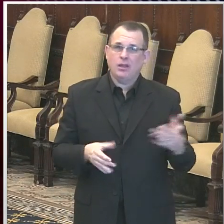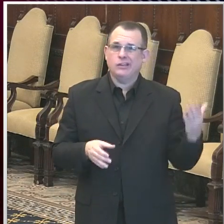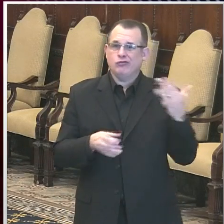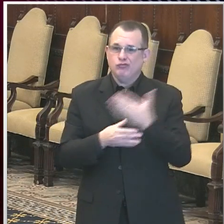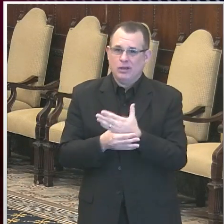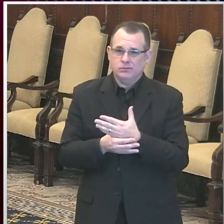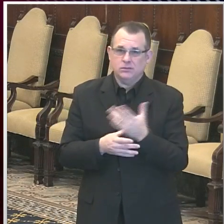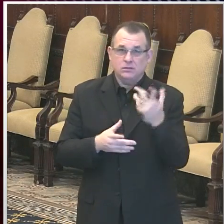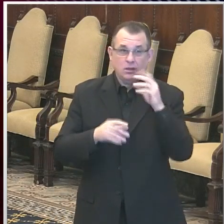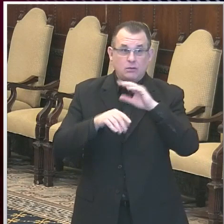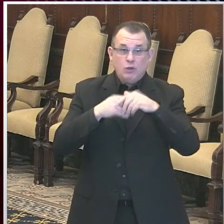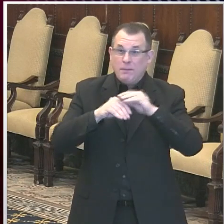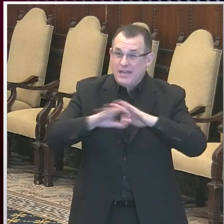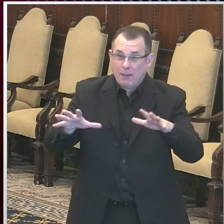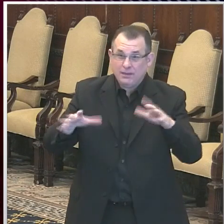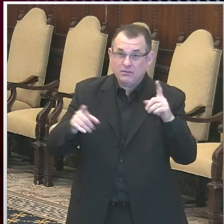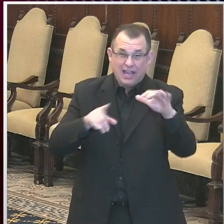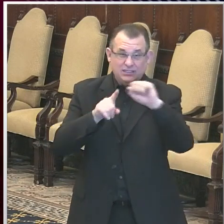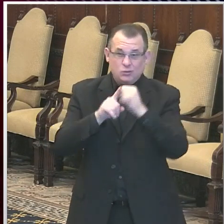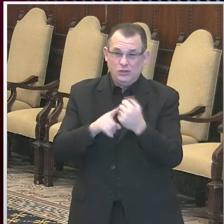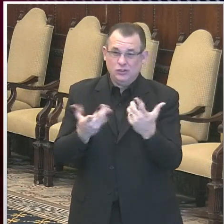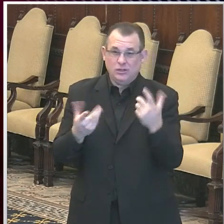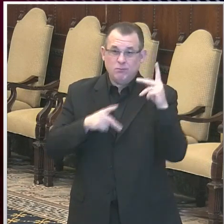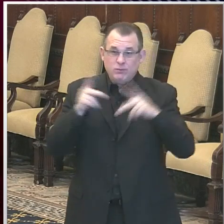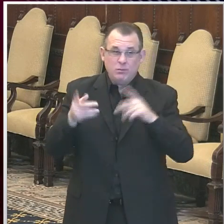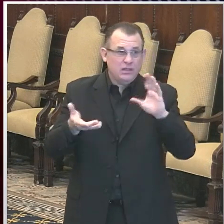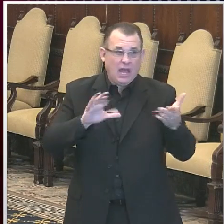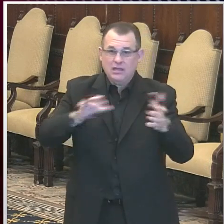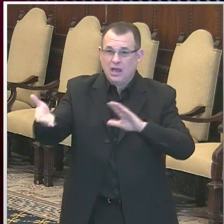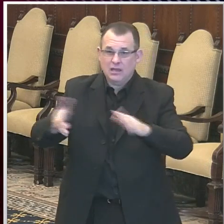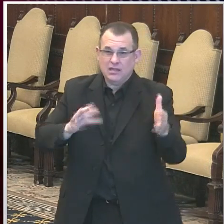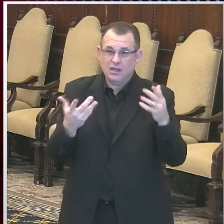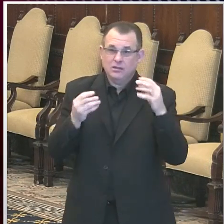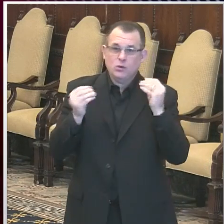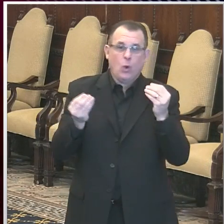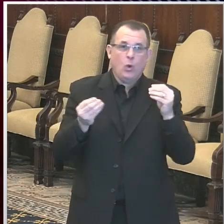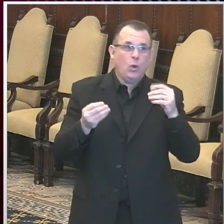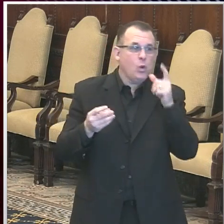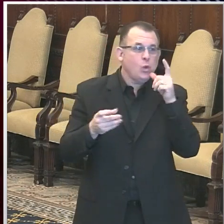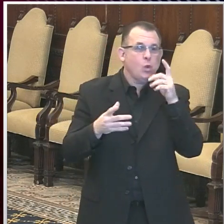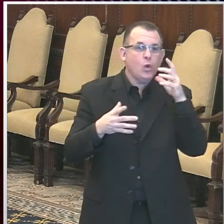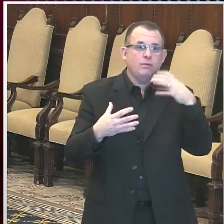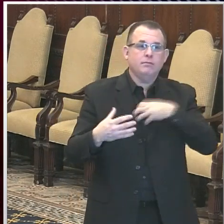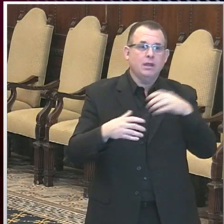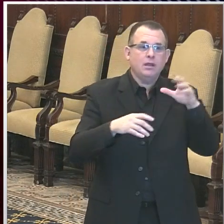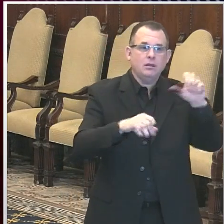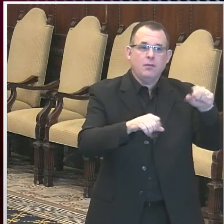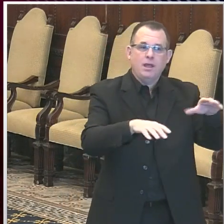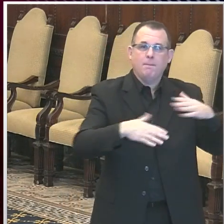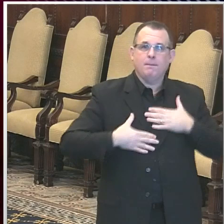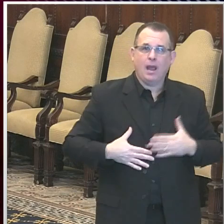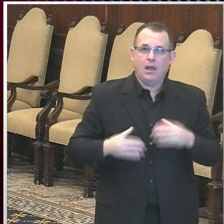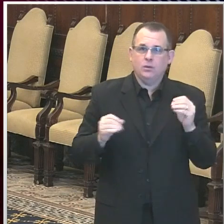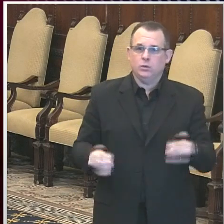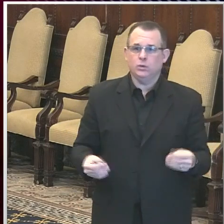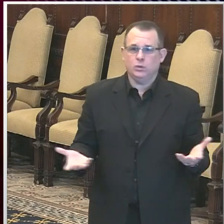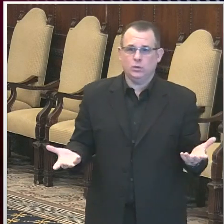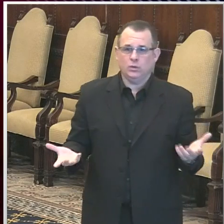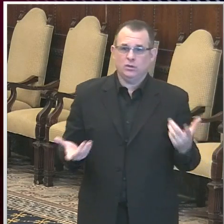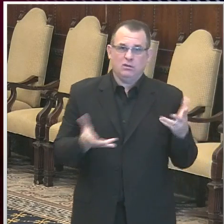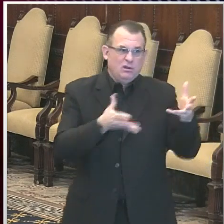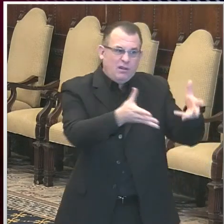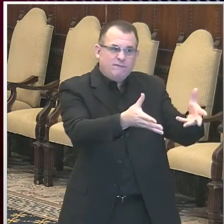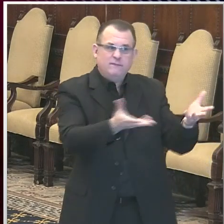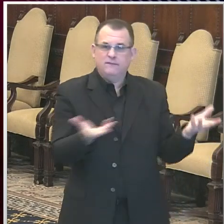had situations where people went unclaimed. So it's not something that's new. It may be potentially more this time because of so